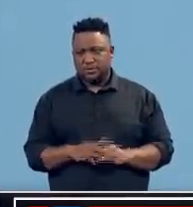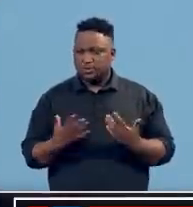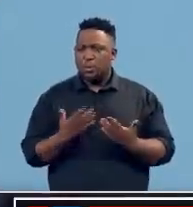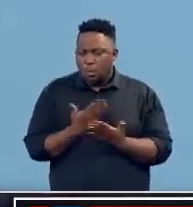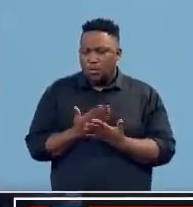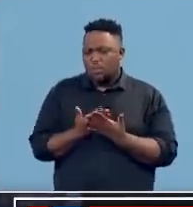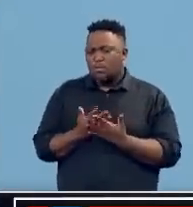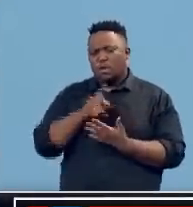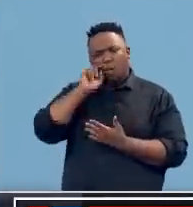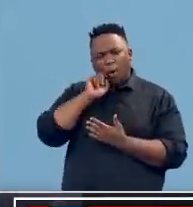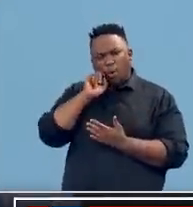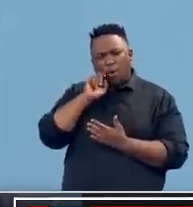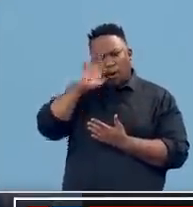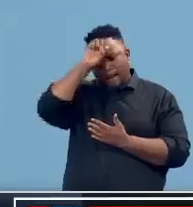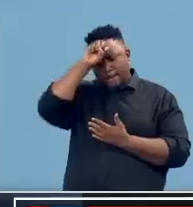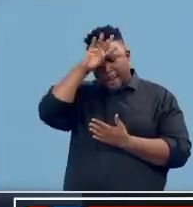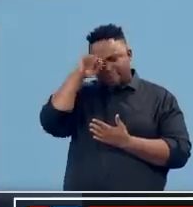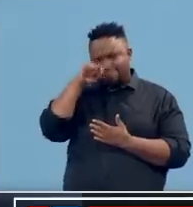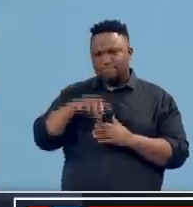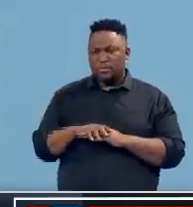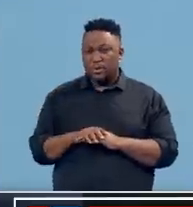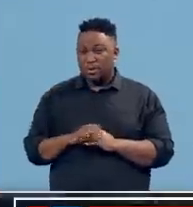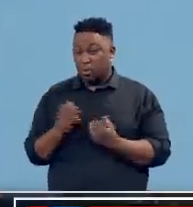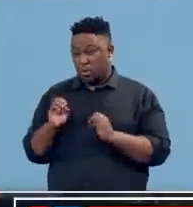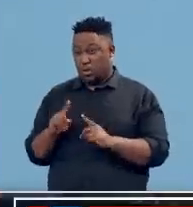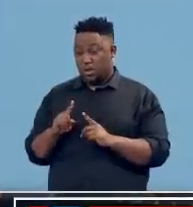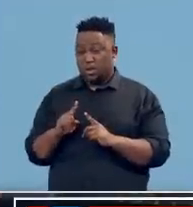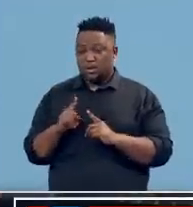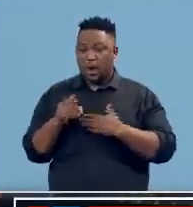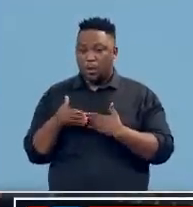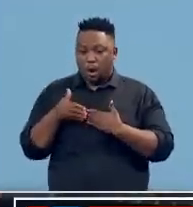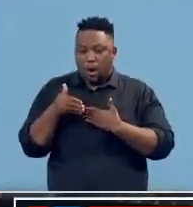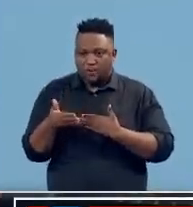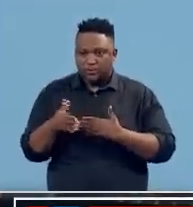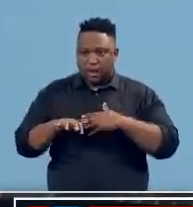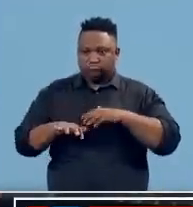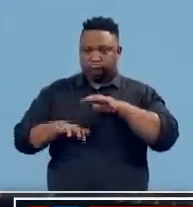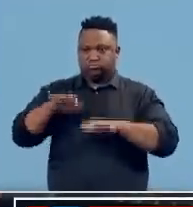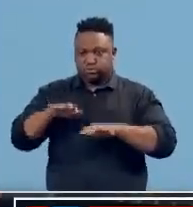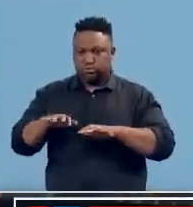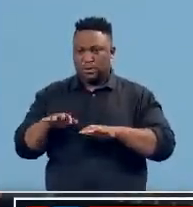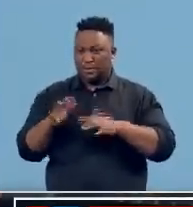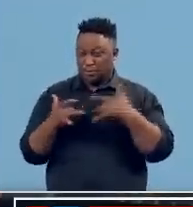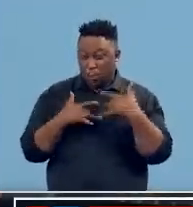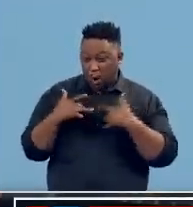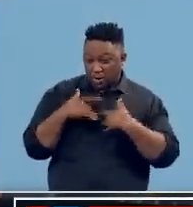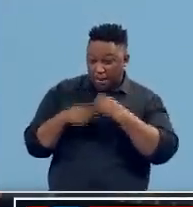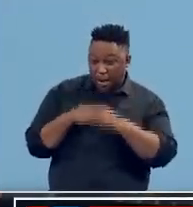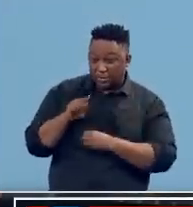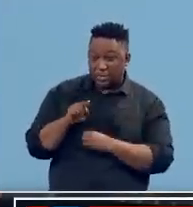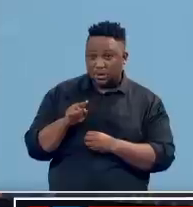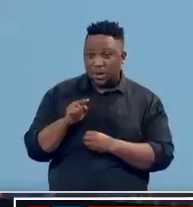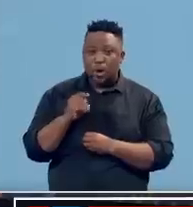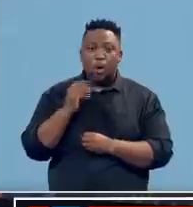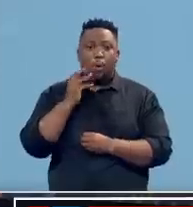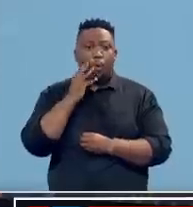to the historic mining. Should we be worried about aftershocks, though? Because we do know that when we see an earthquake